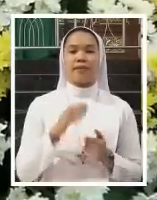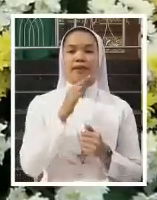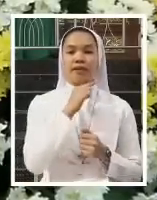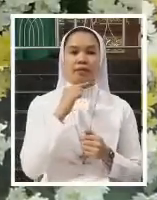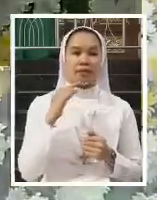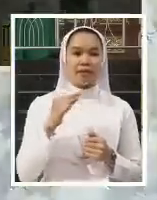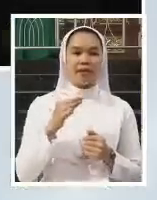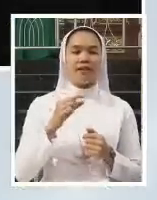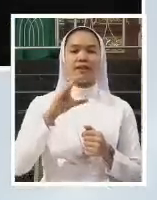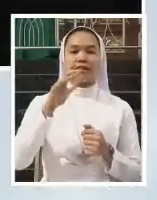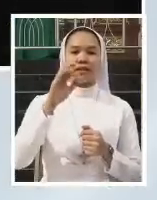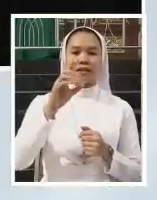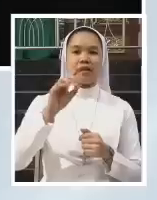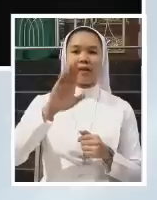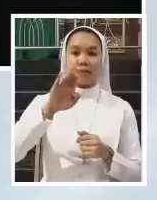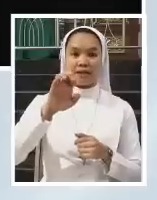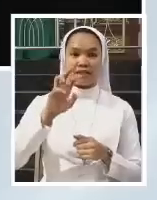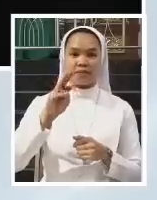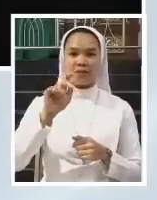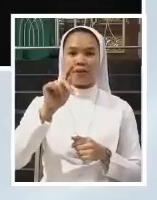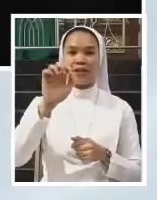Father Ricardo Bismonte.